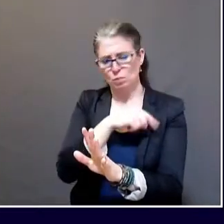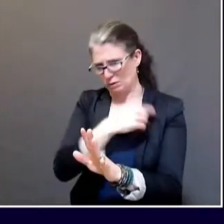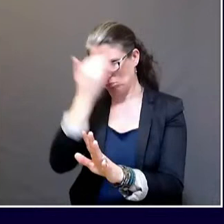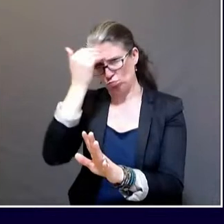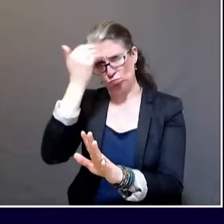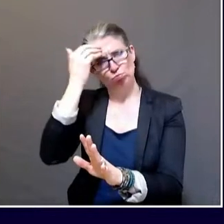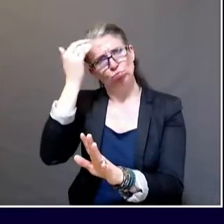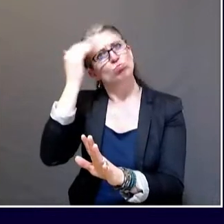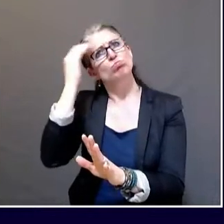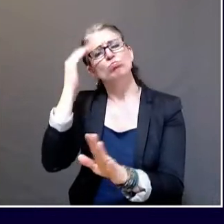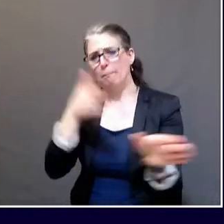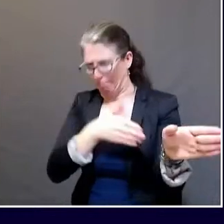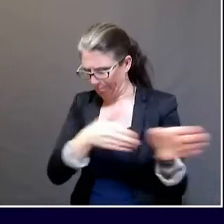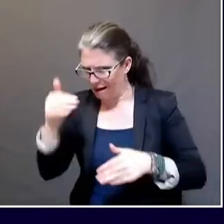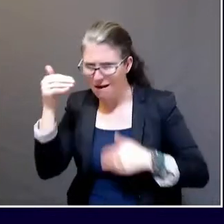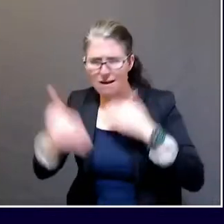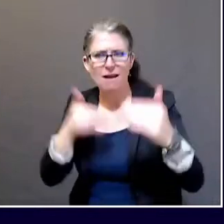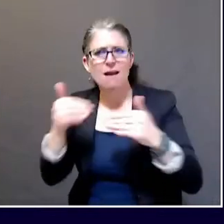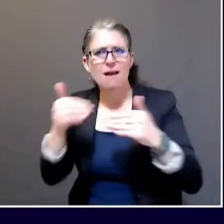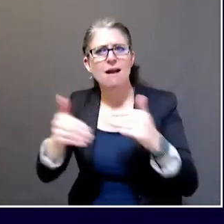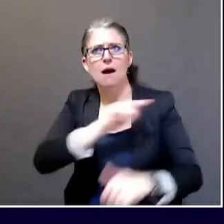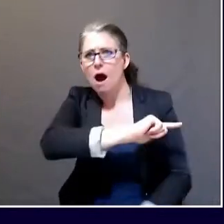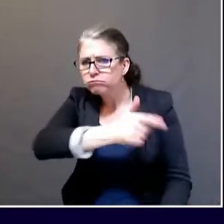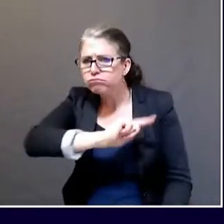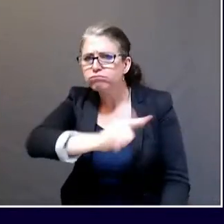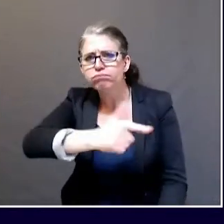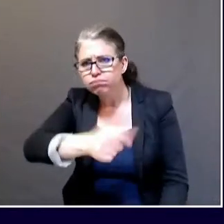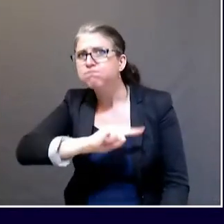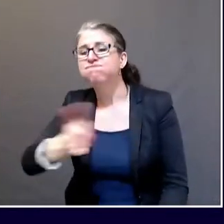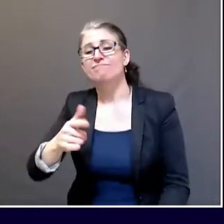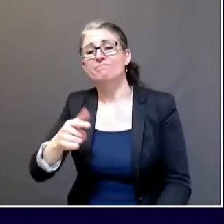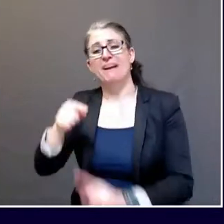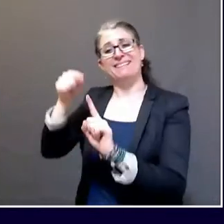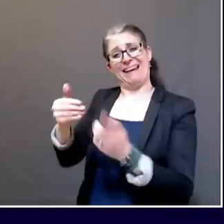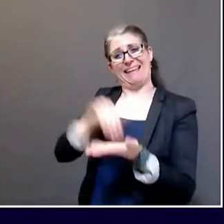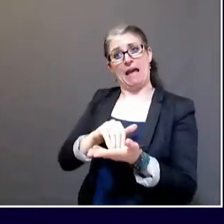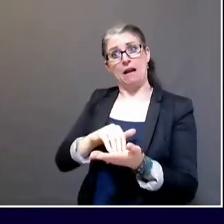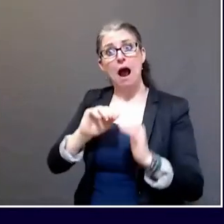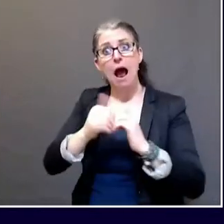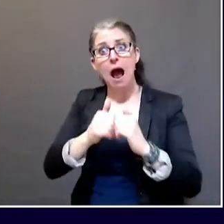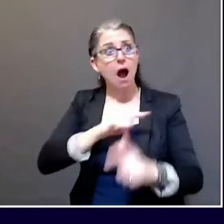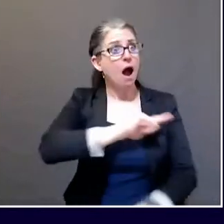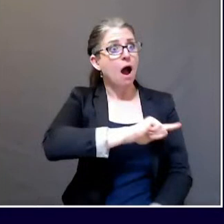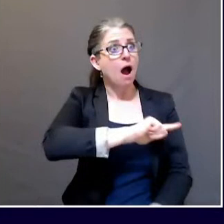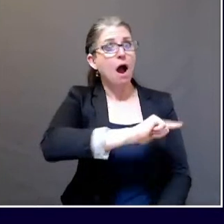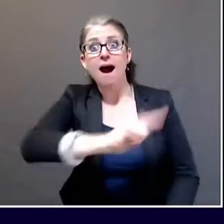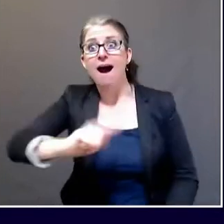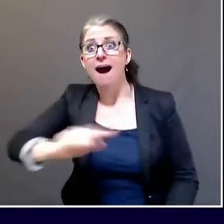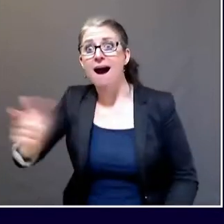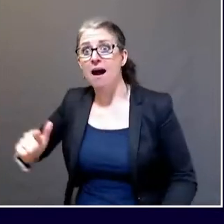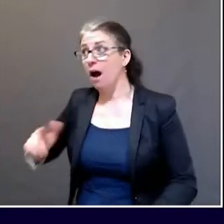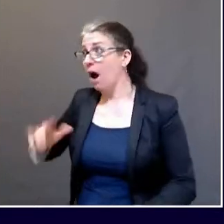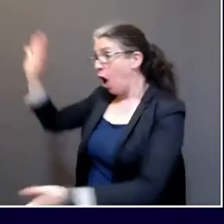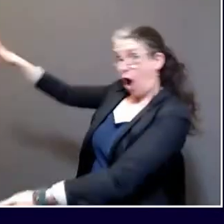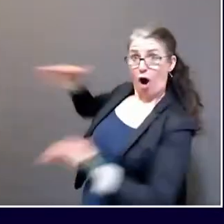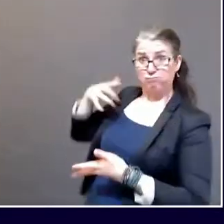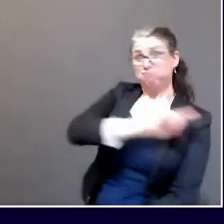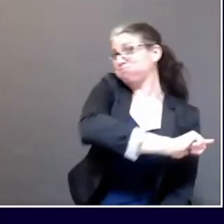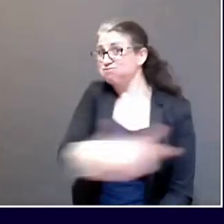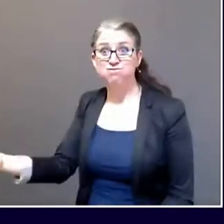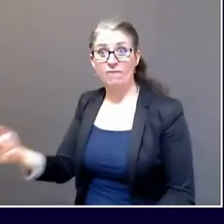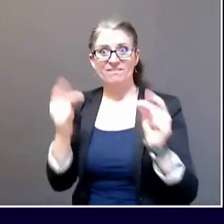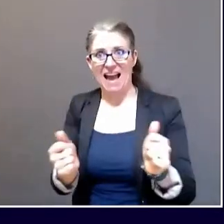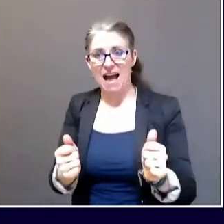we get closer to the time. Hopefully, again, the vaccine supply will increase and we get there sooner than we think. But in order to prevent